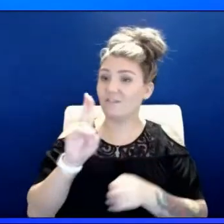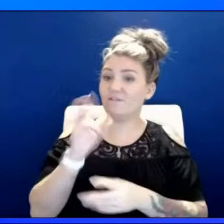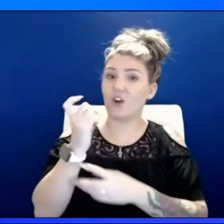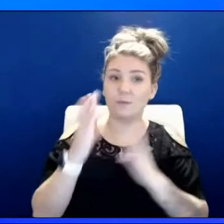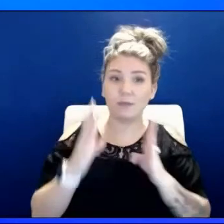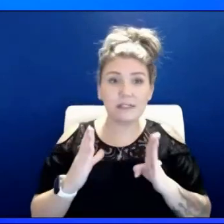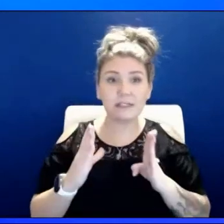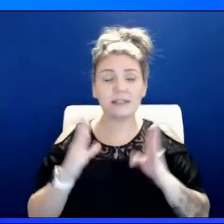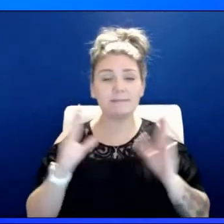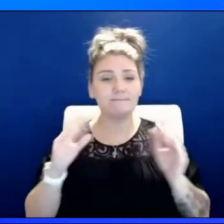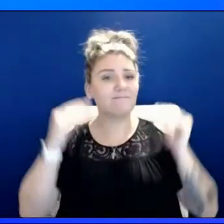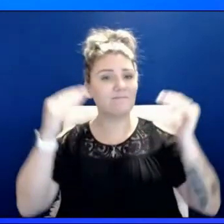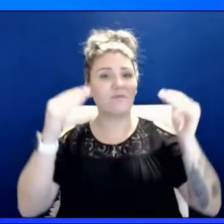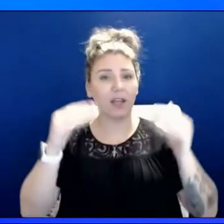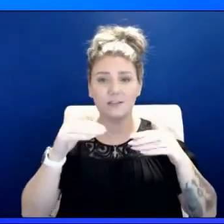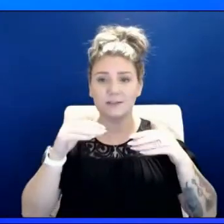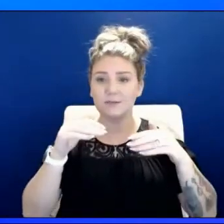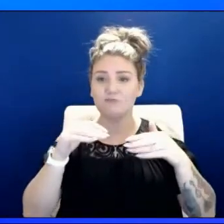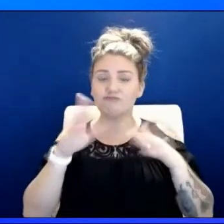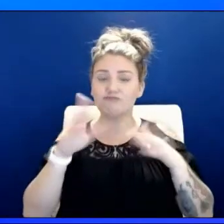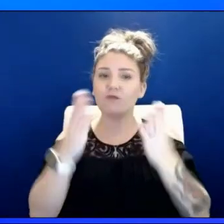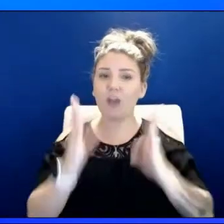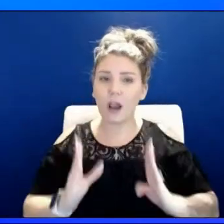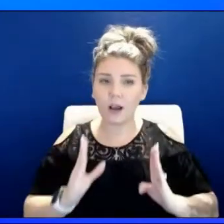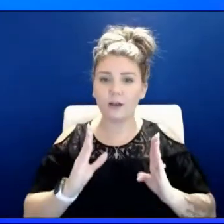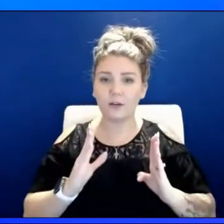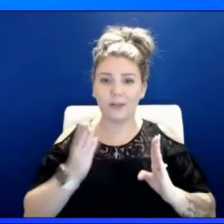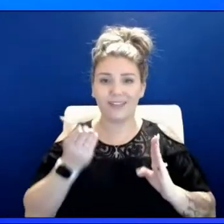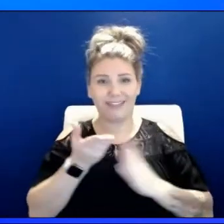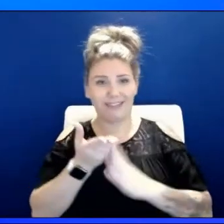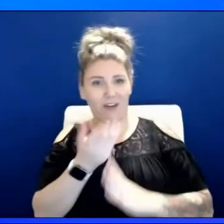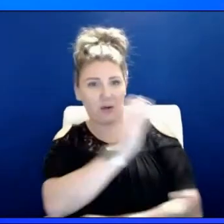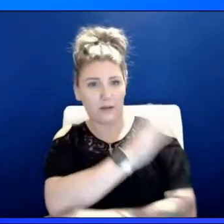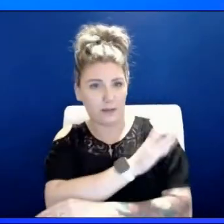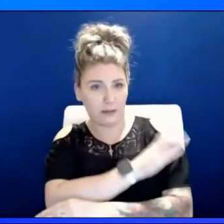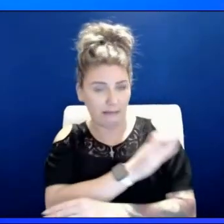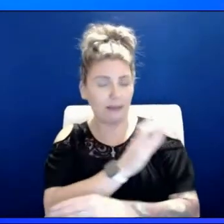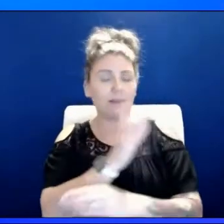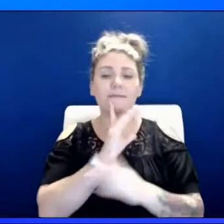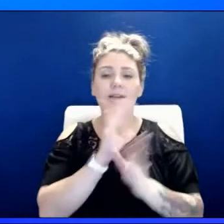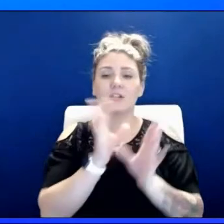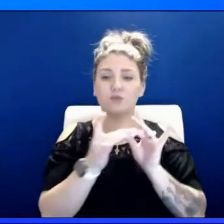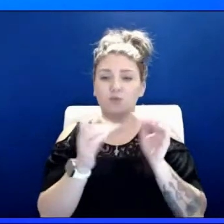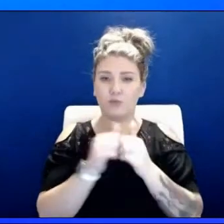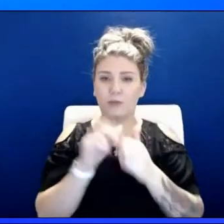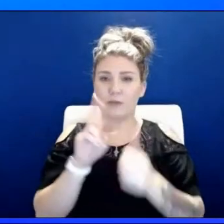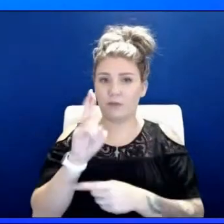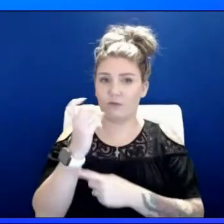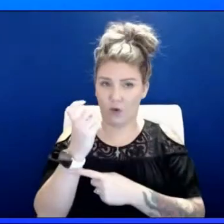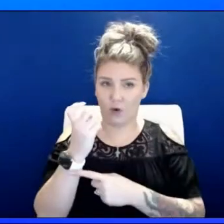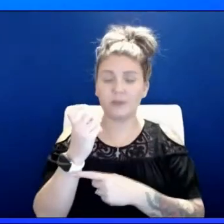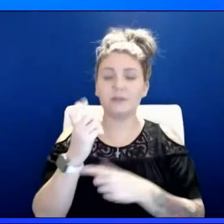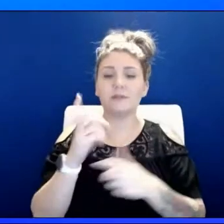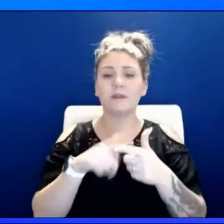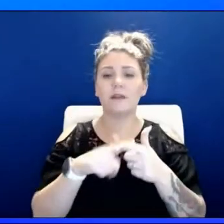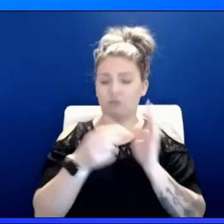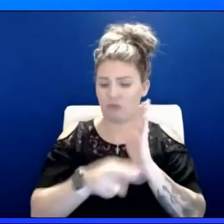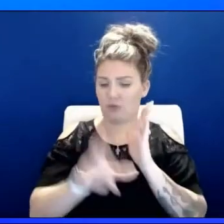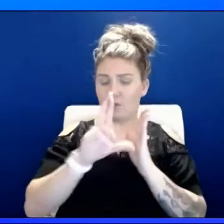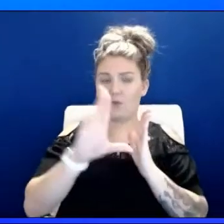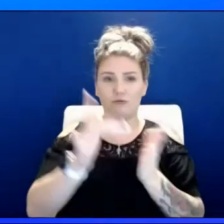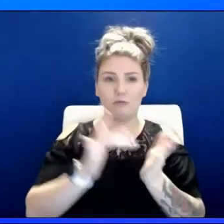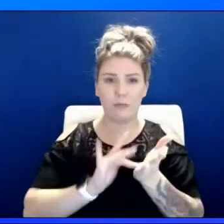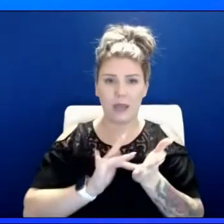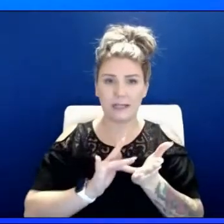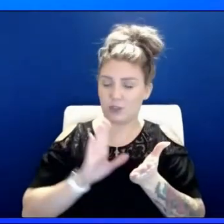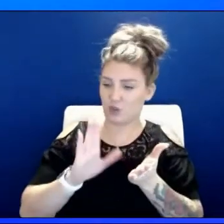advanced provider in the clinic that is associated with that pharmacy, and can review your medications, your medical